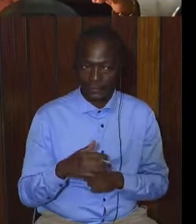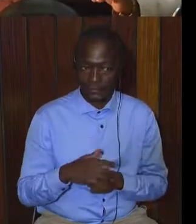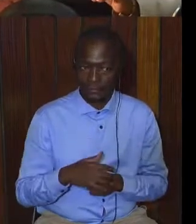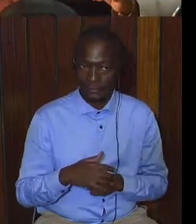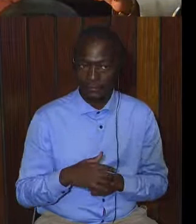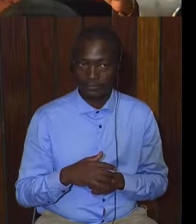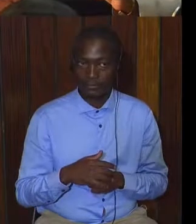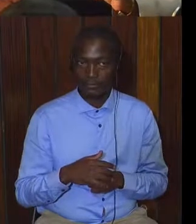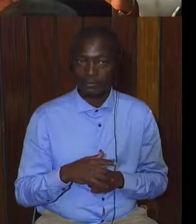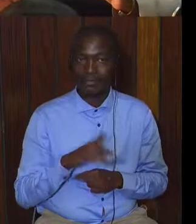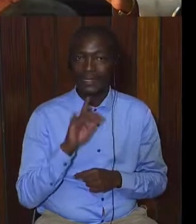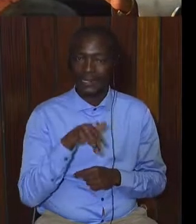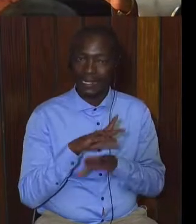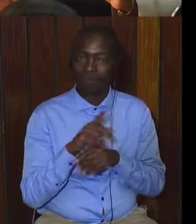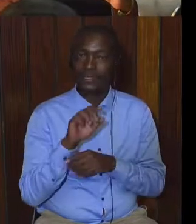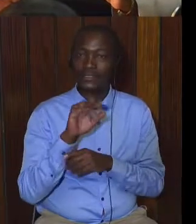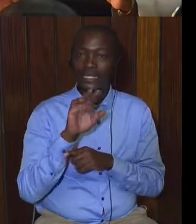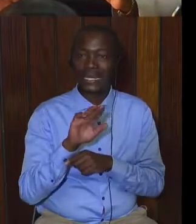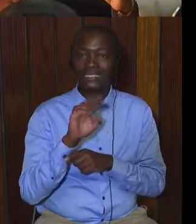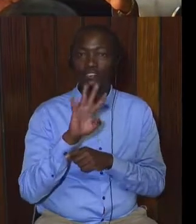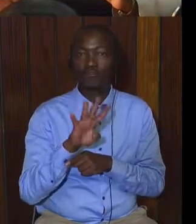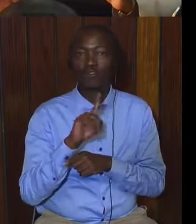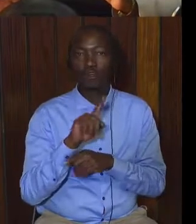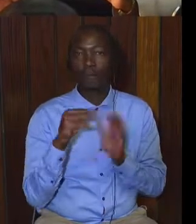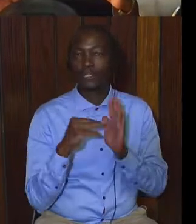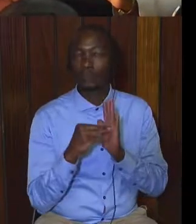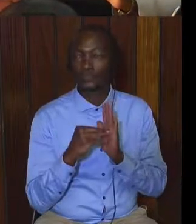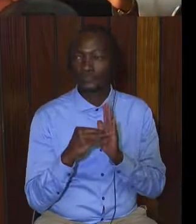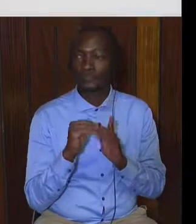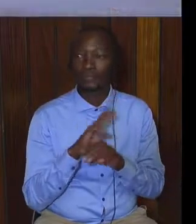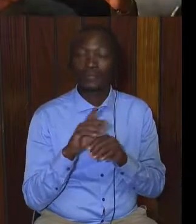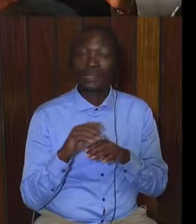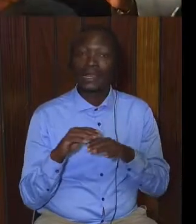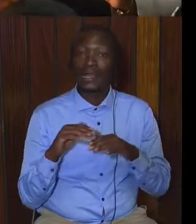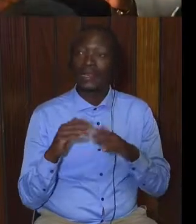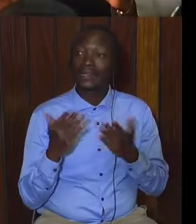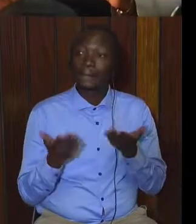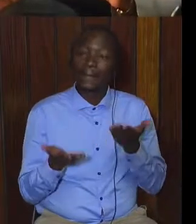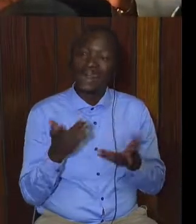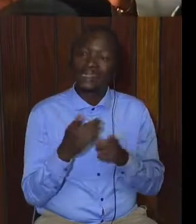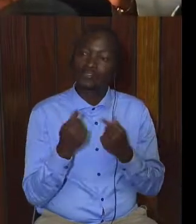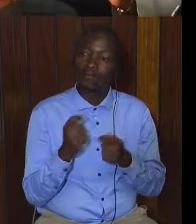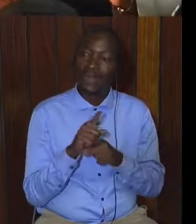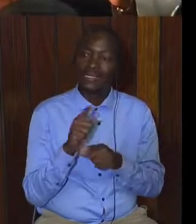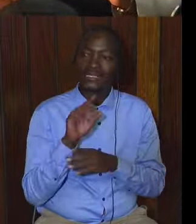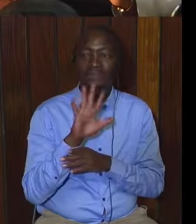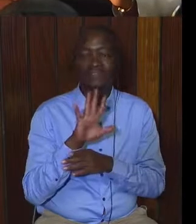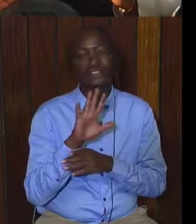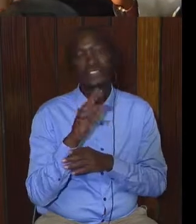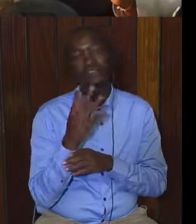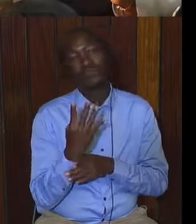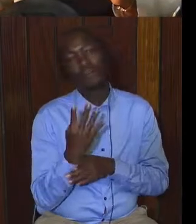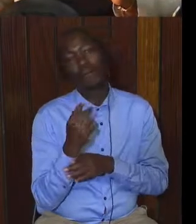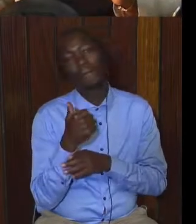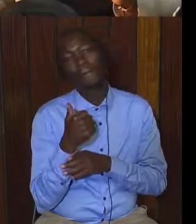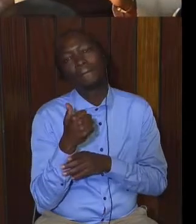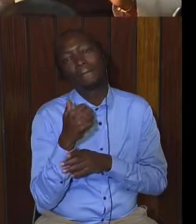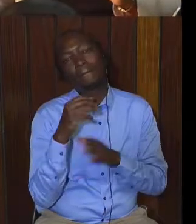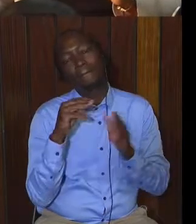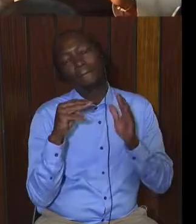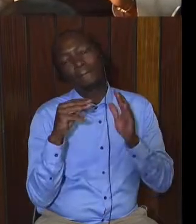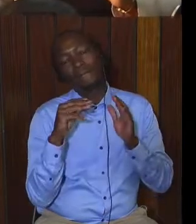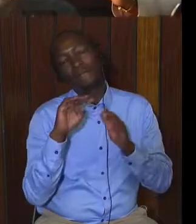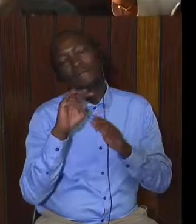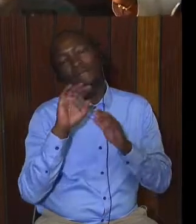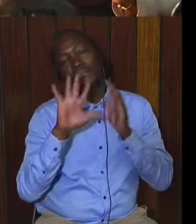in April. That was the 94 million. And the balance of that is 53 million, really, which came from different